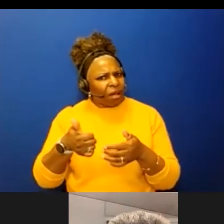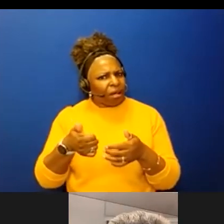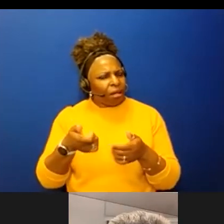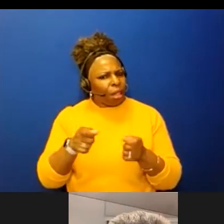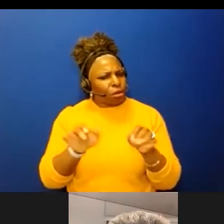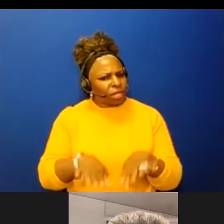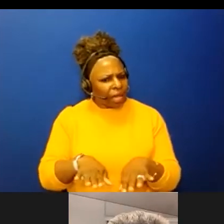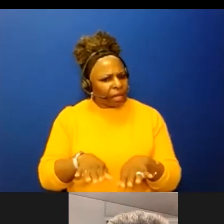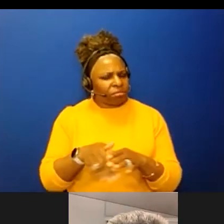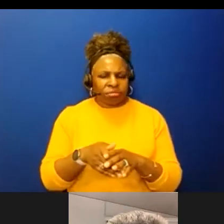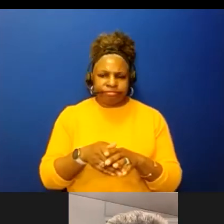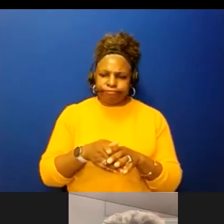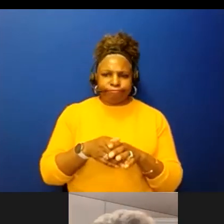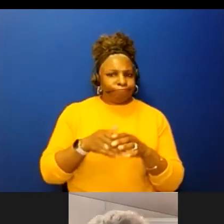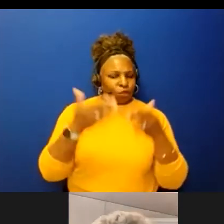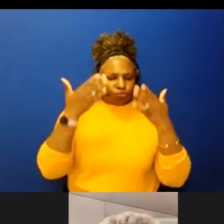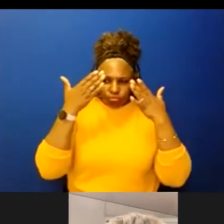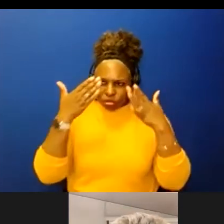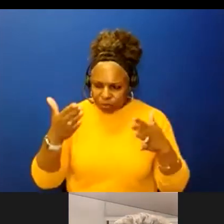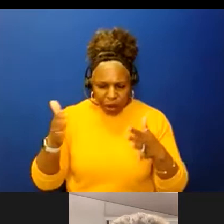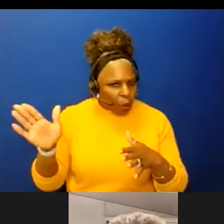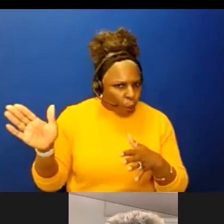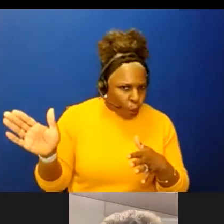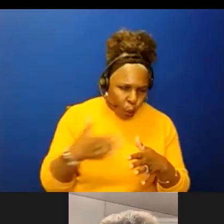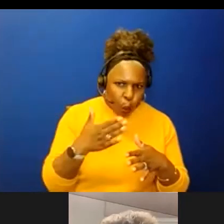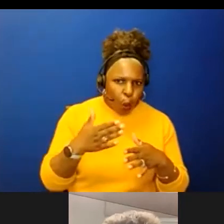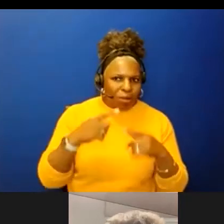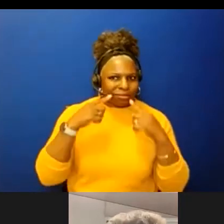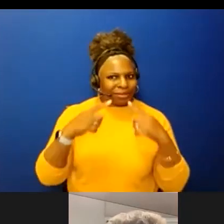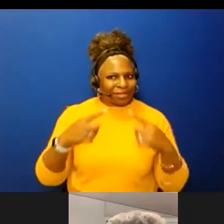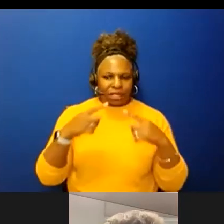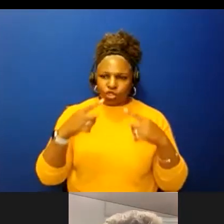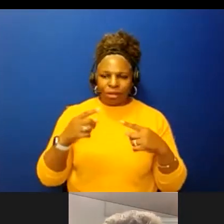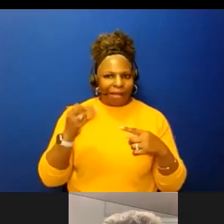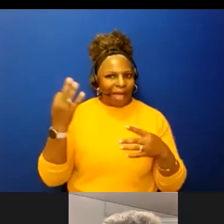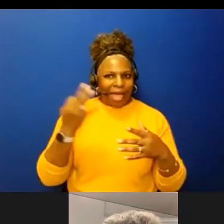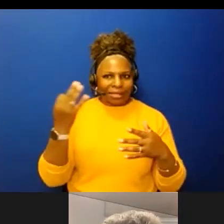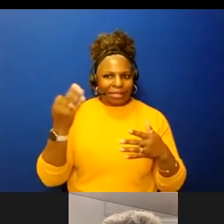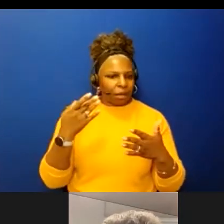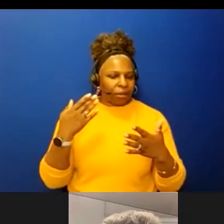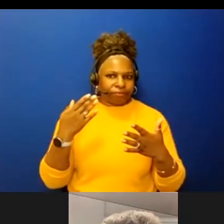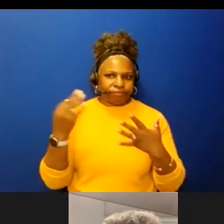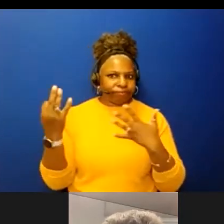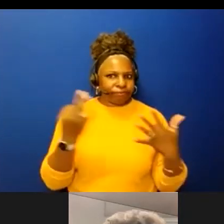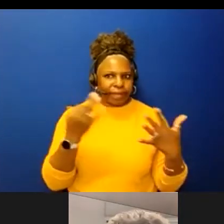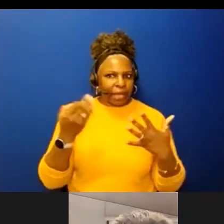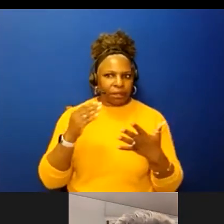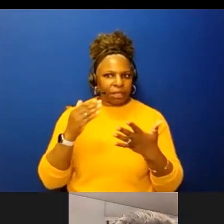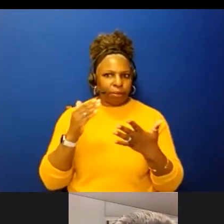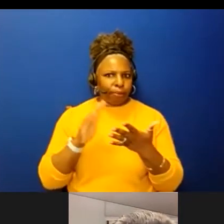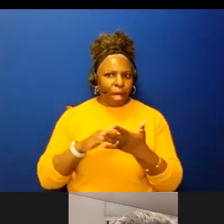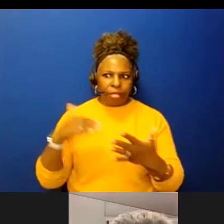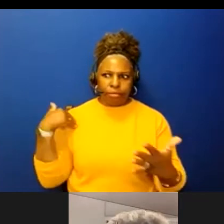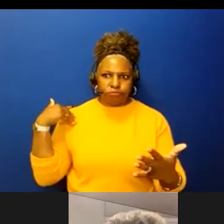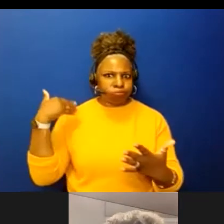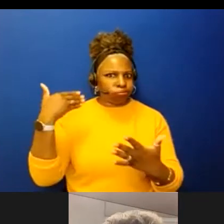all you teachers that have dealt with the last 18 months and trying to move virtual onto a virtual platform,